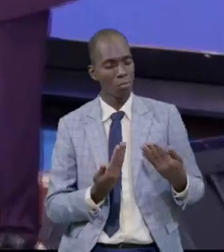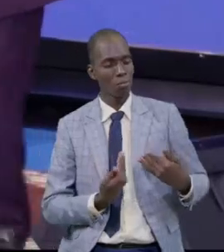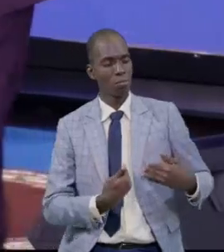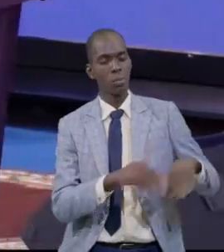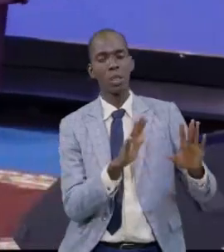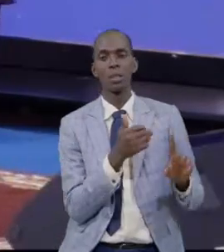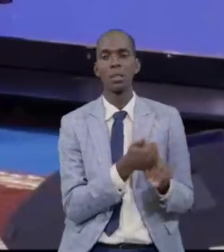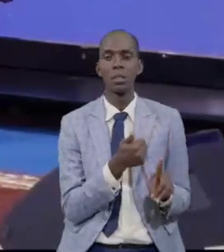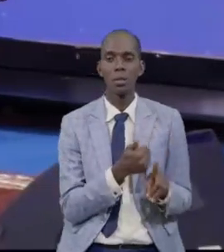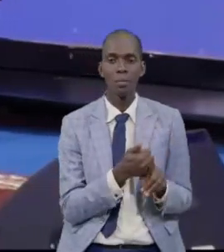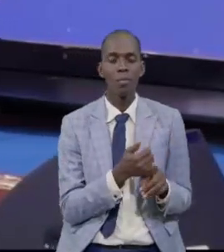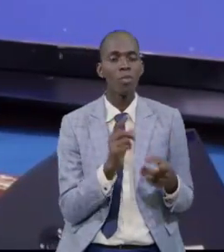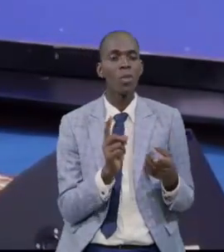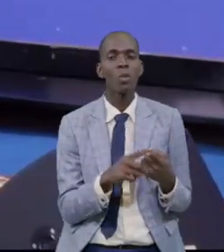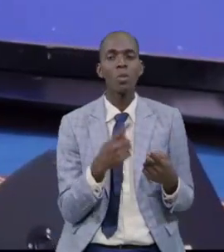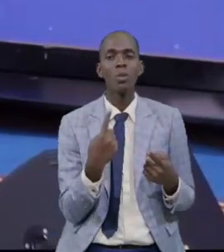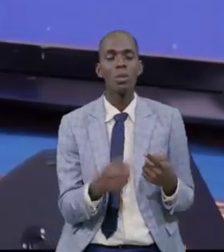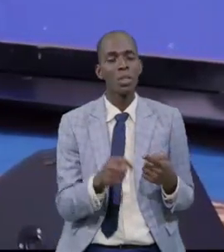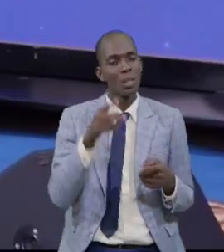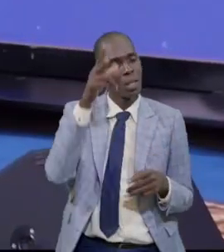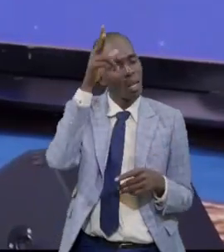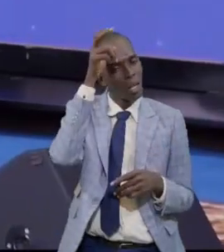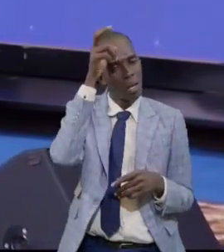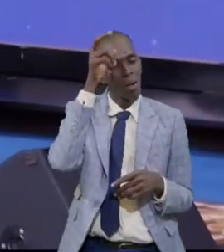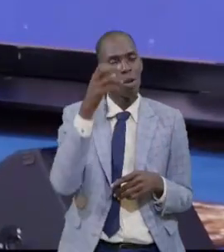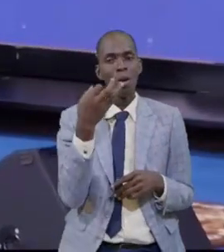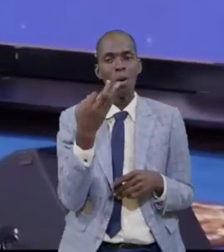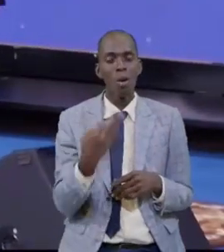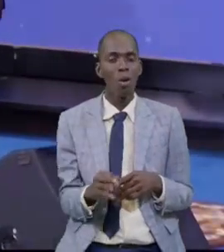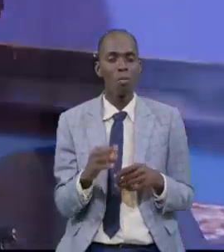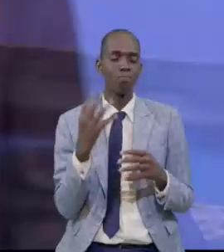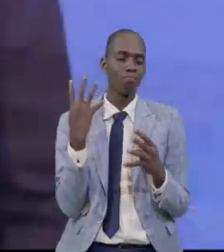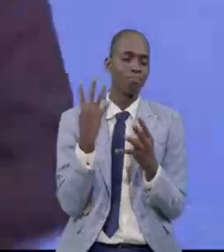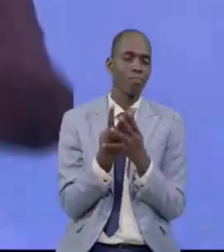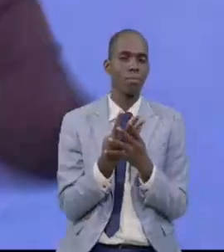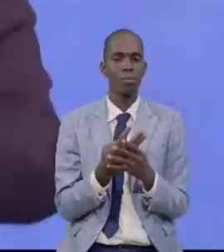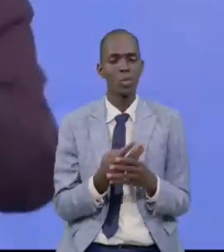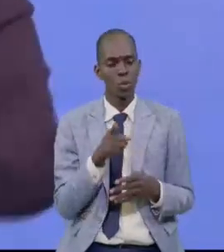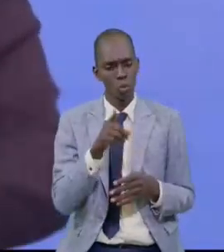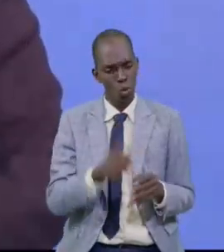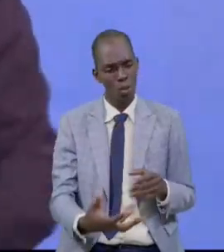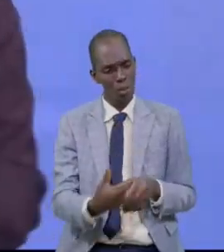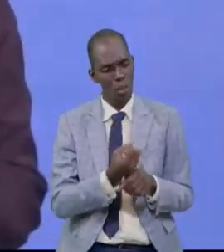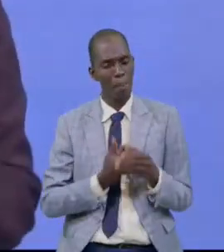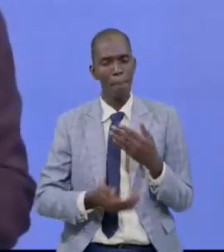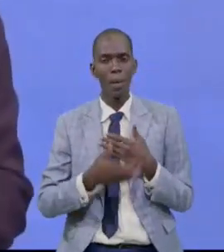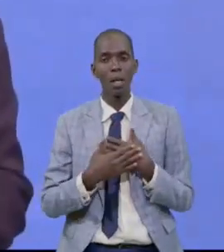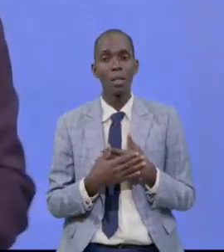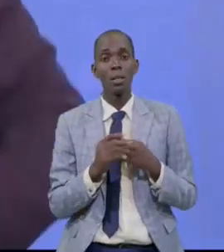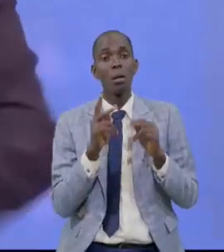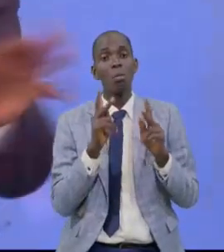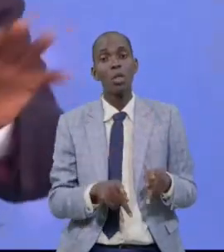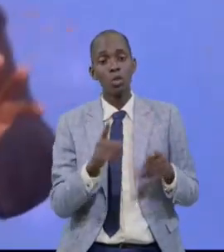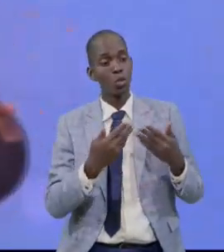the demons of captivity. You recall the person you sold your life to,